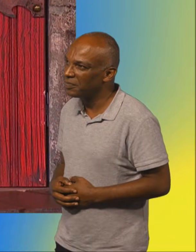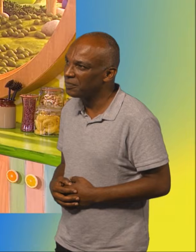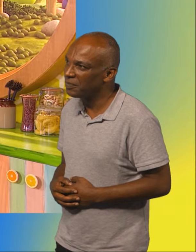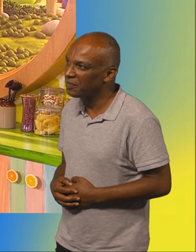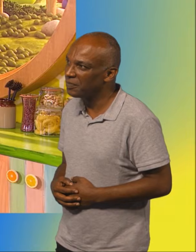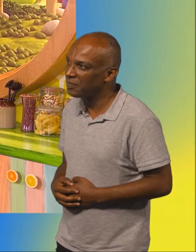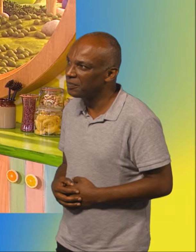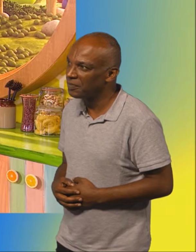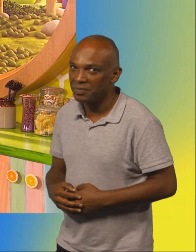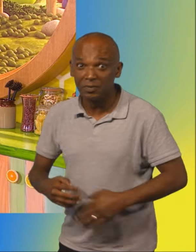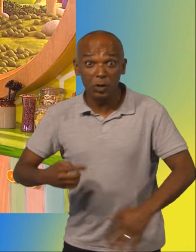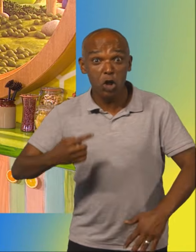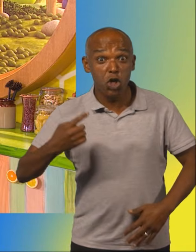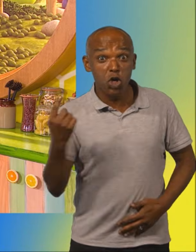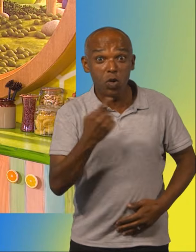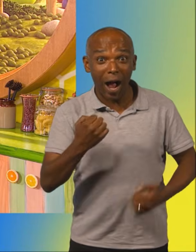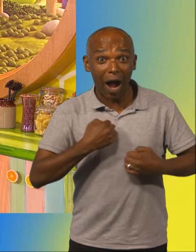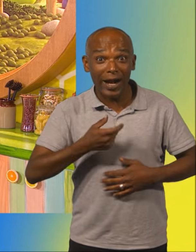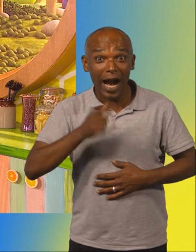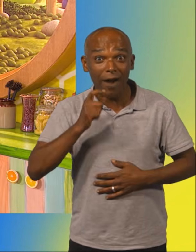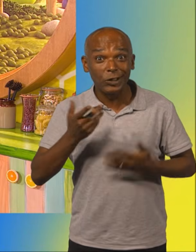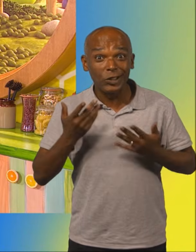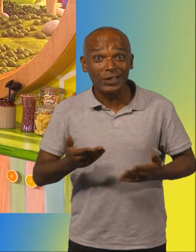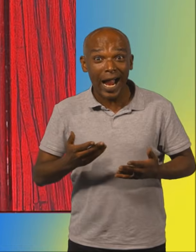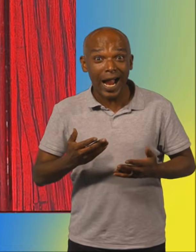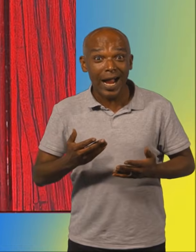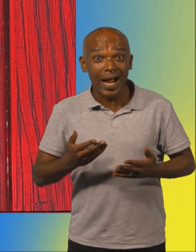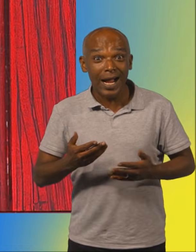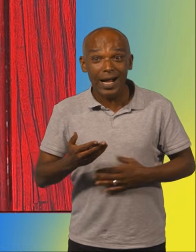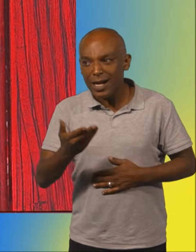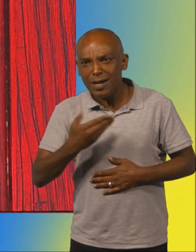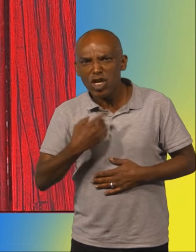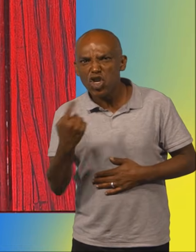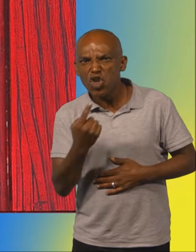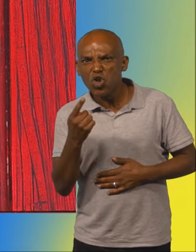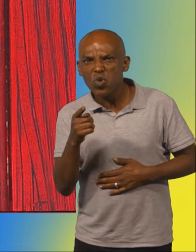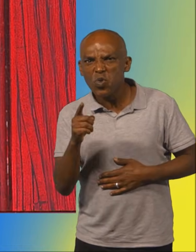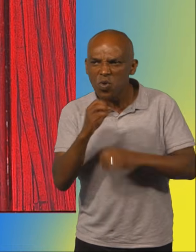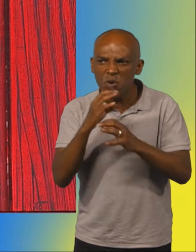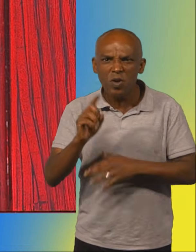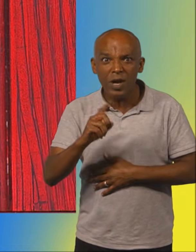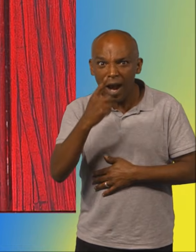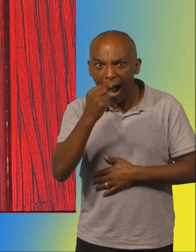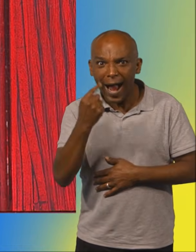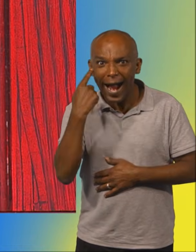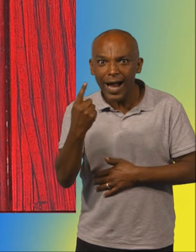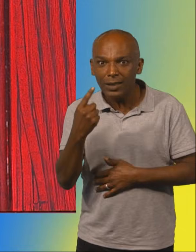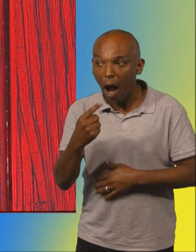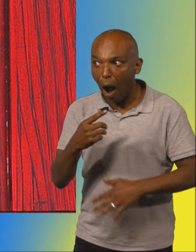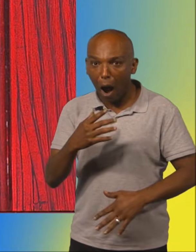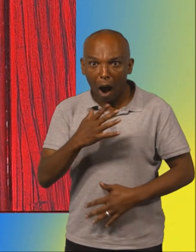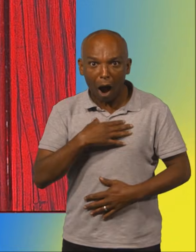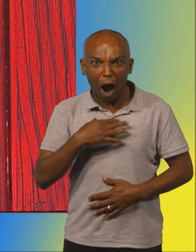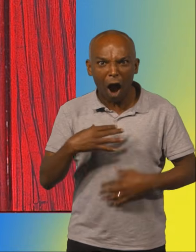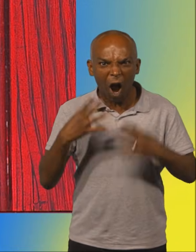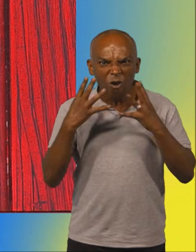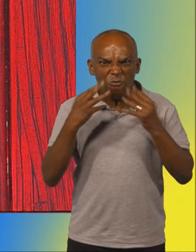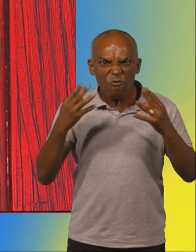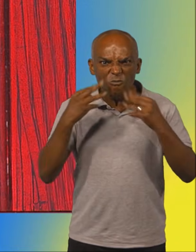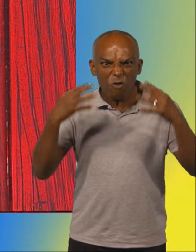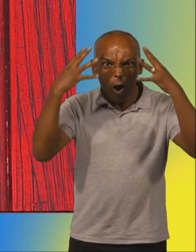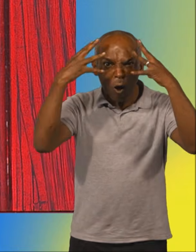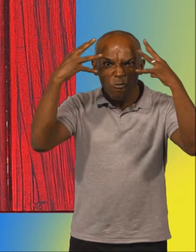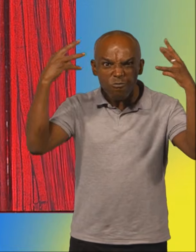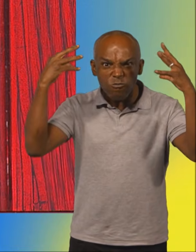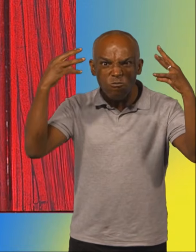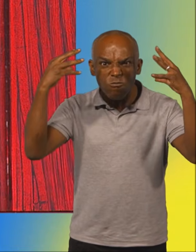Who's in our cafe today, Small? Give us a clue. See if you can guess too. Ooh, it's a furry fairy tale creature